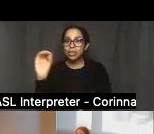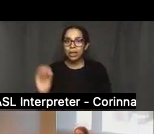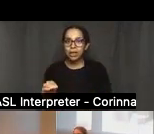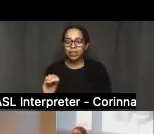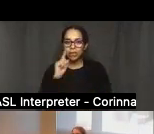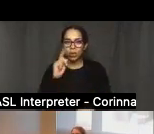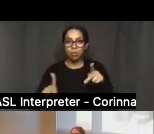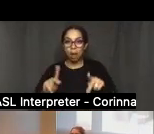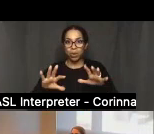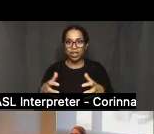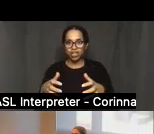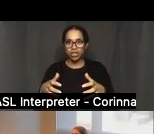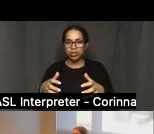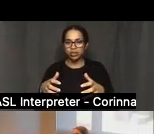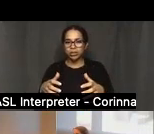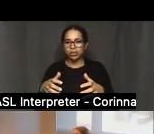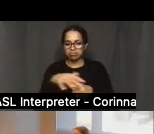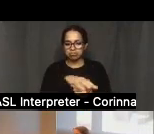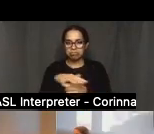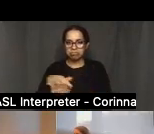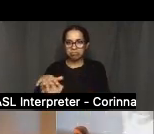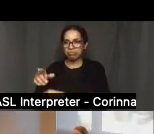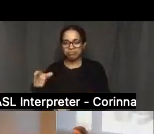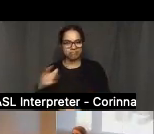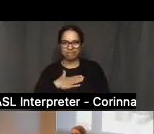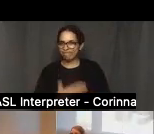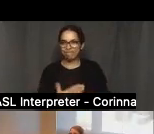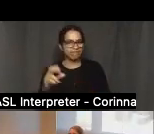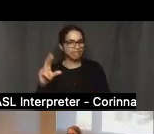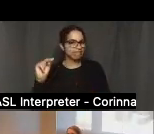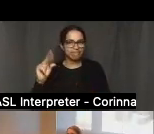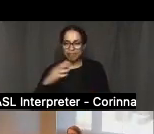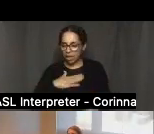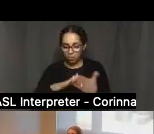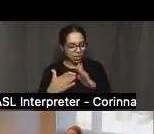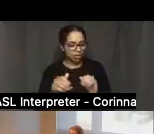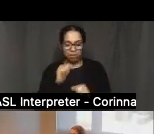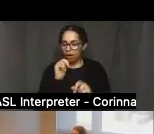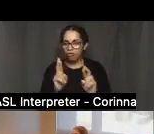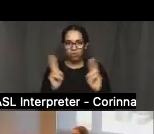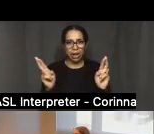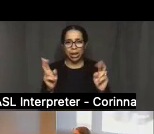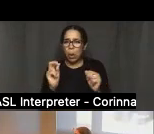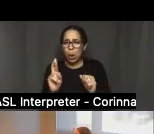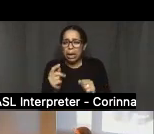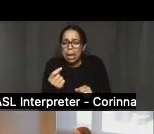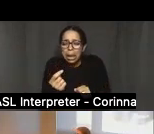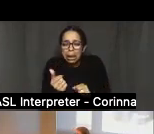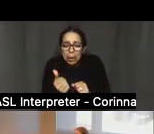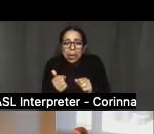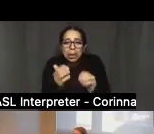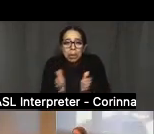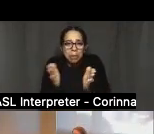these regions who said, my community is not ready. It is not prepared or is only just a little bit prepared. In